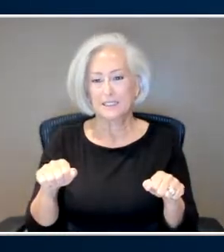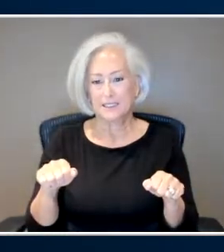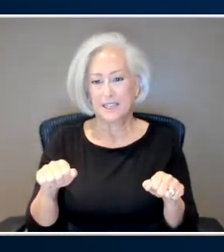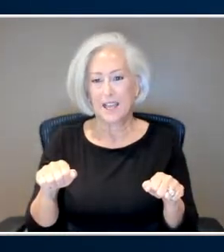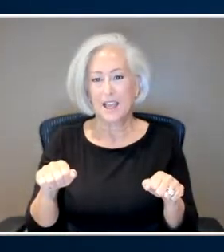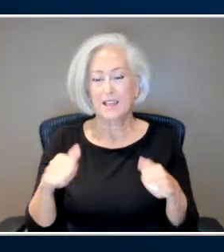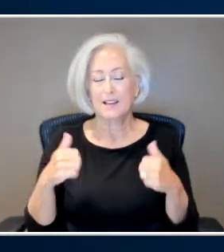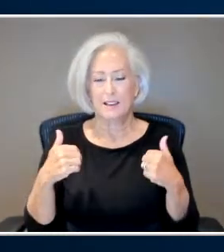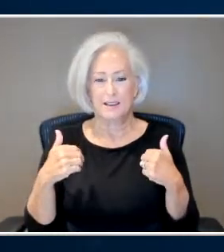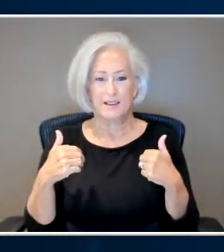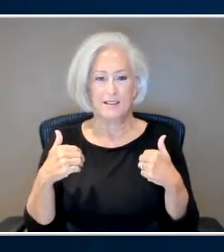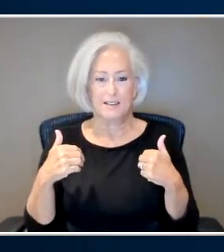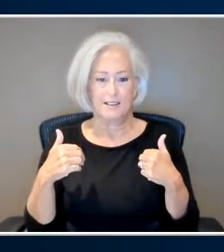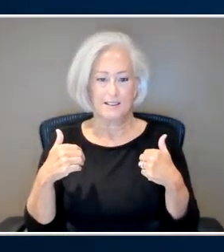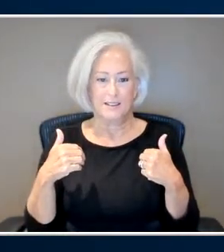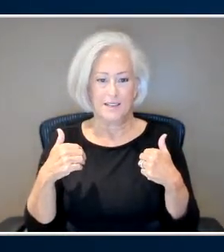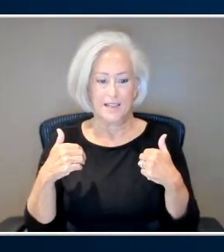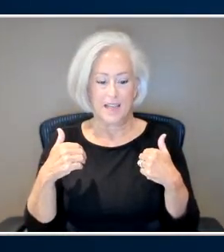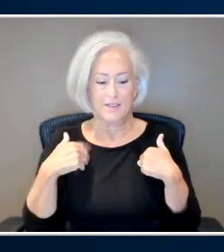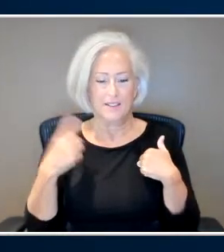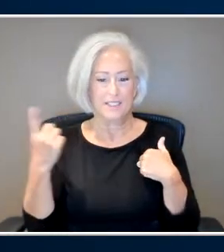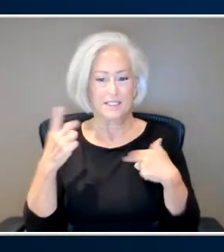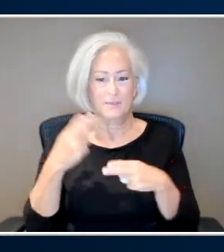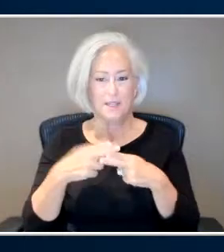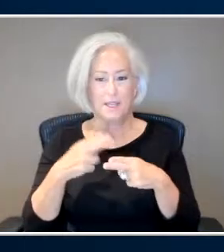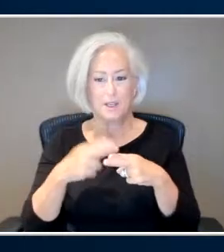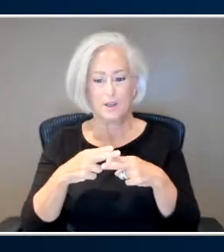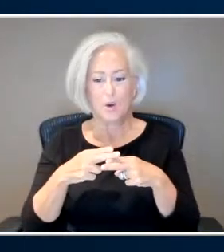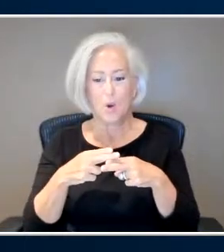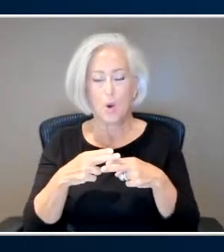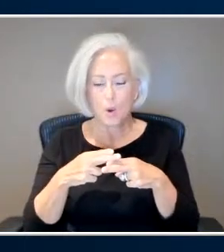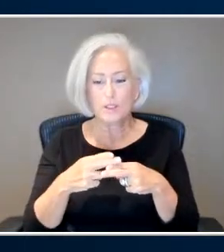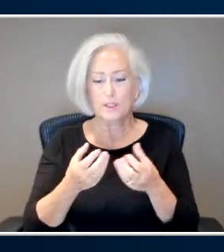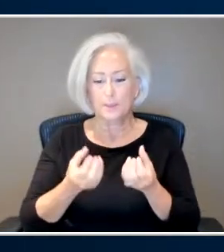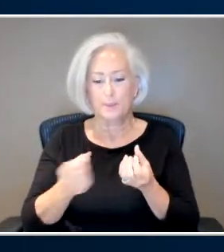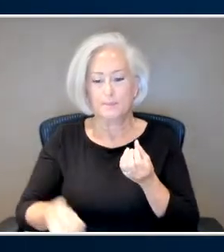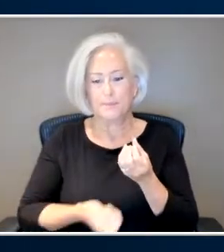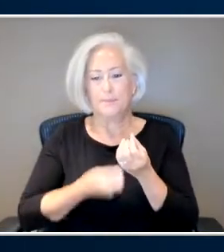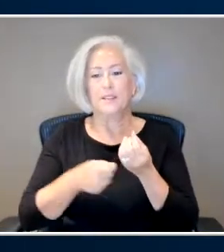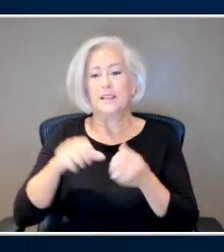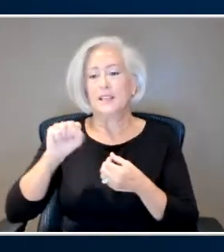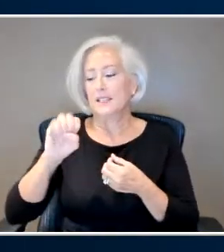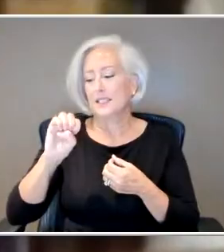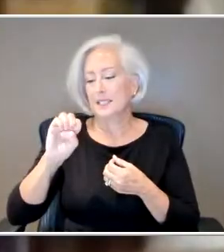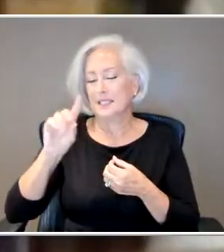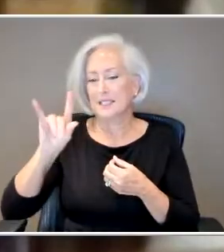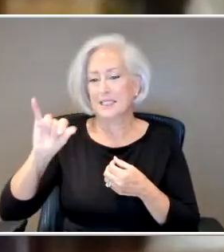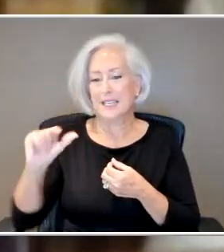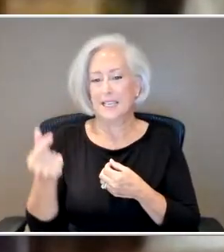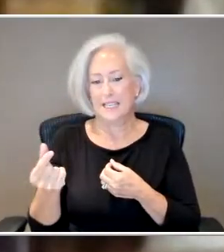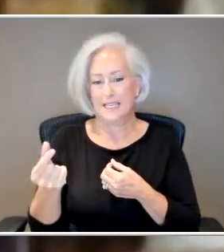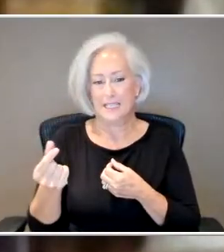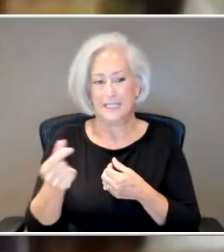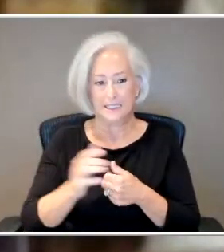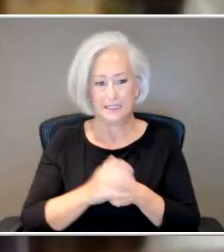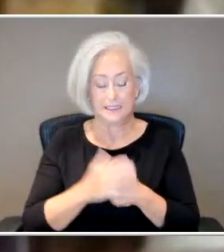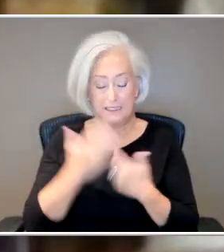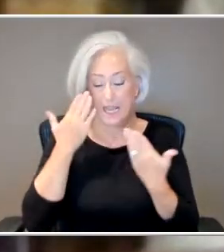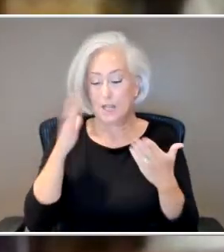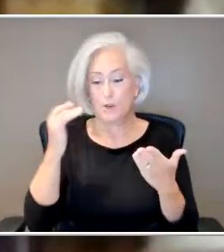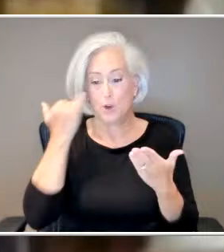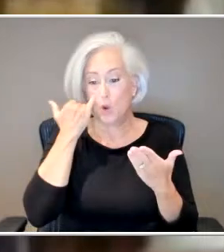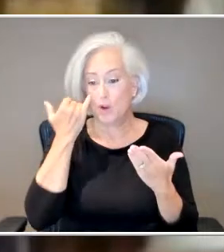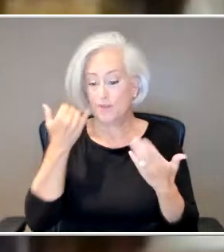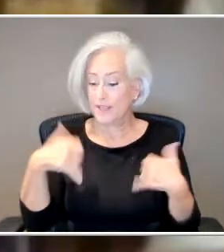or they were doing seeding. I don't know if they still do that or not. And it seemed to work.